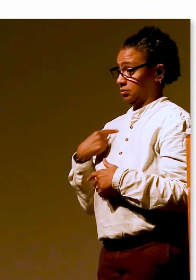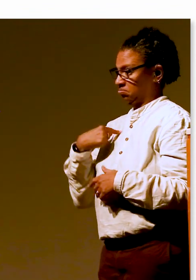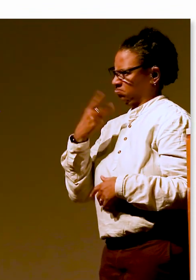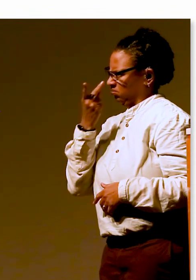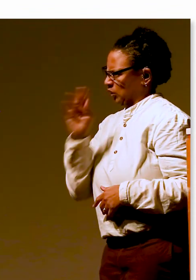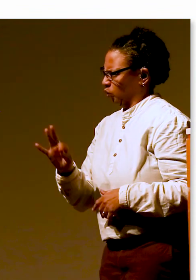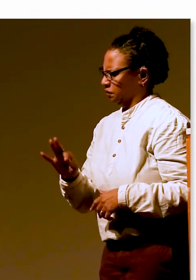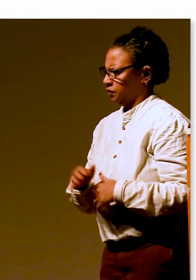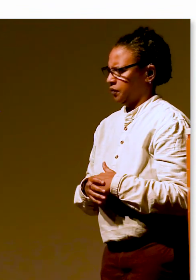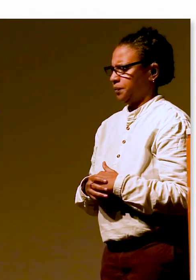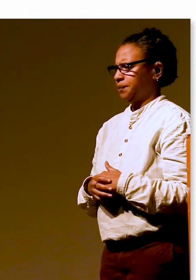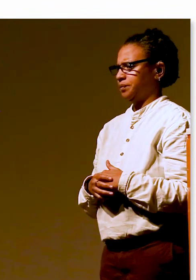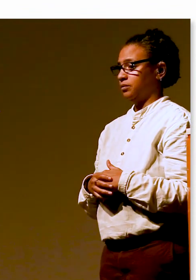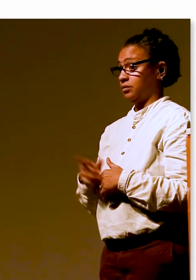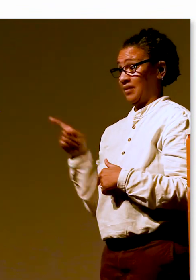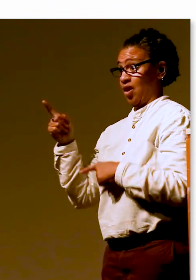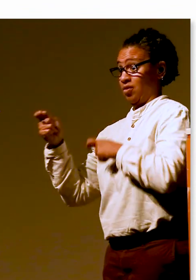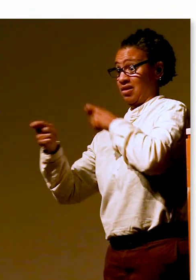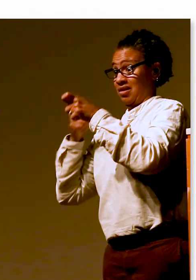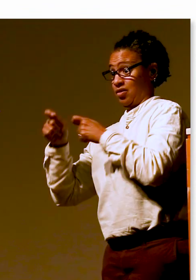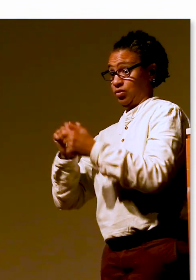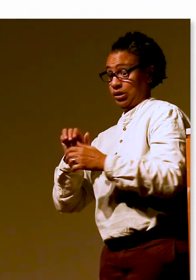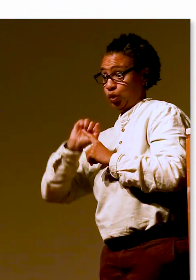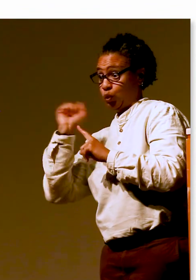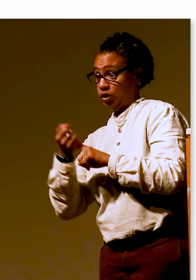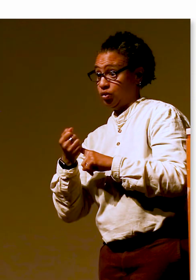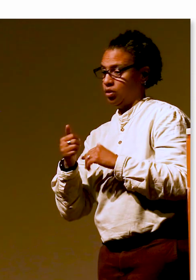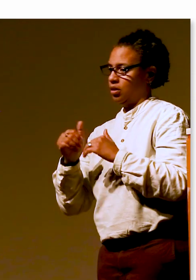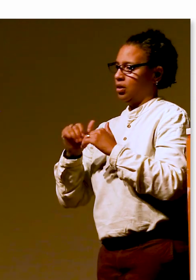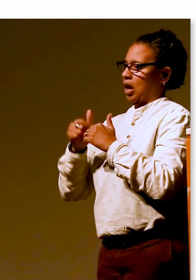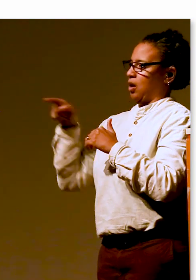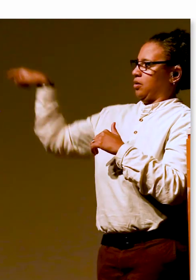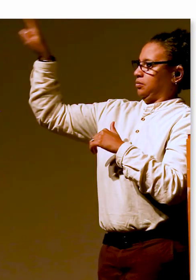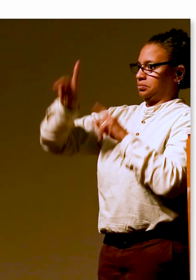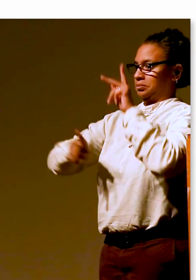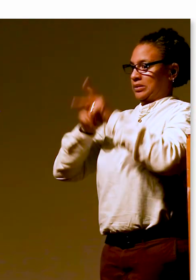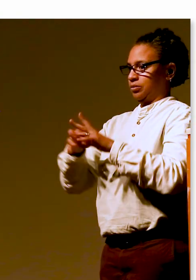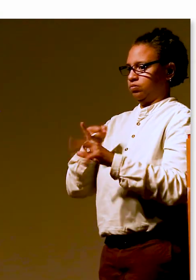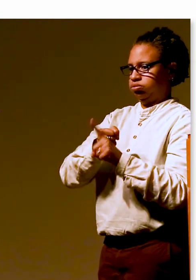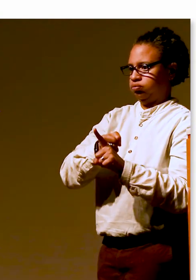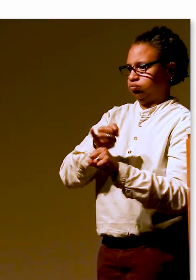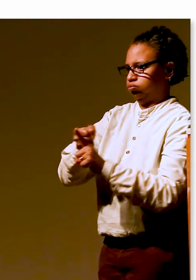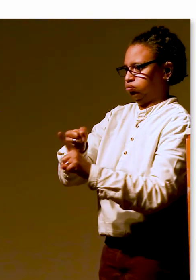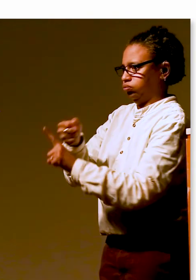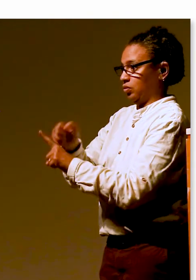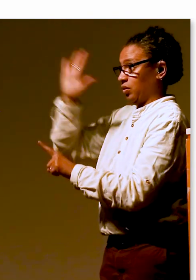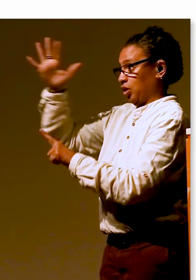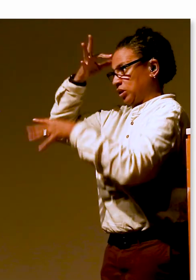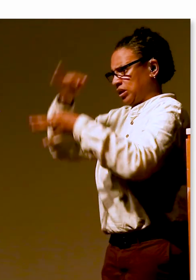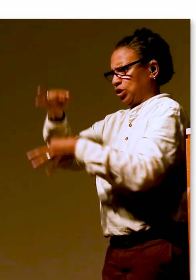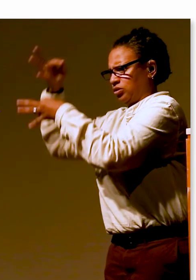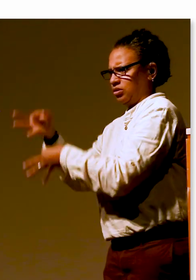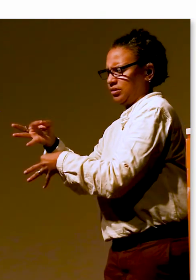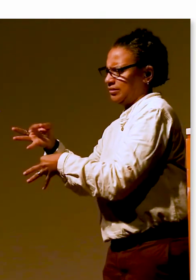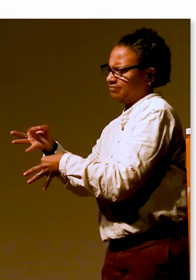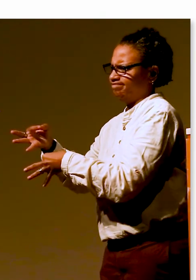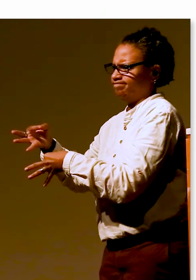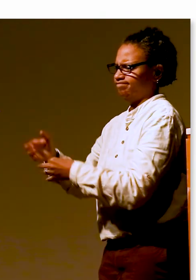brands, it's the relationships that I have with individuals within any of those organizations. It's the relationship I have with the missions of any of those